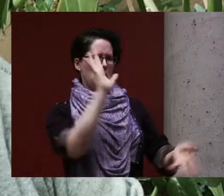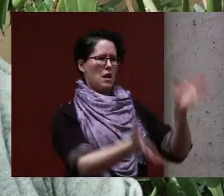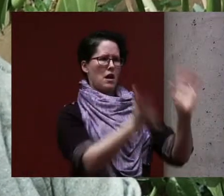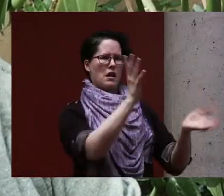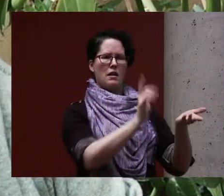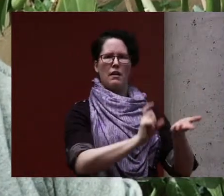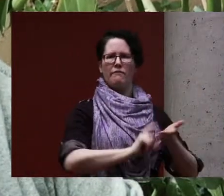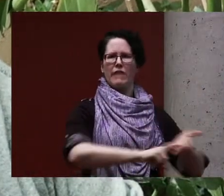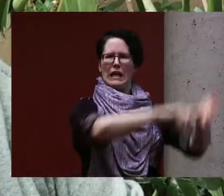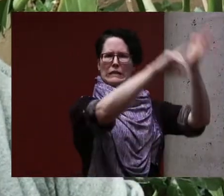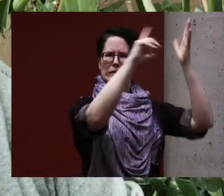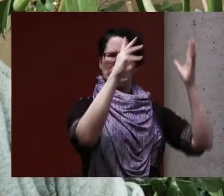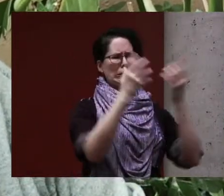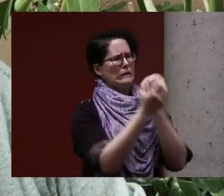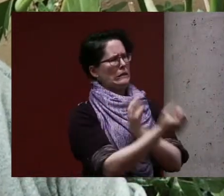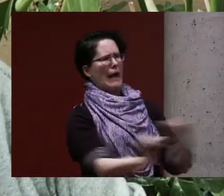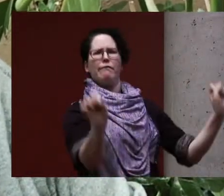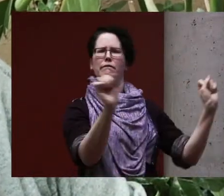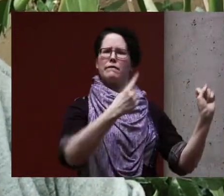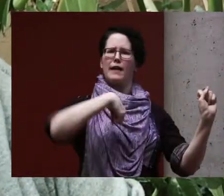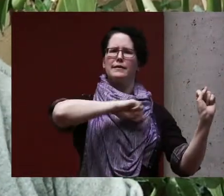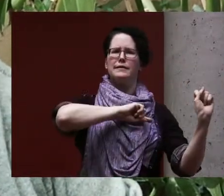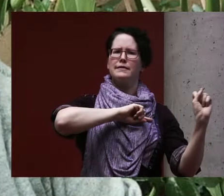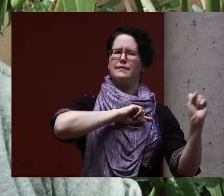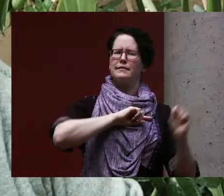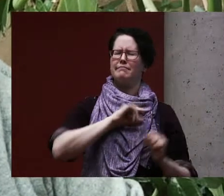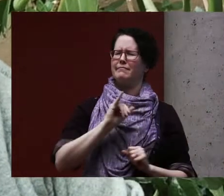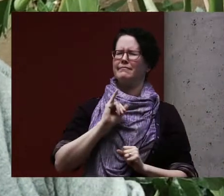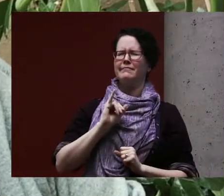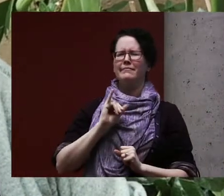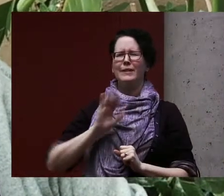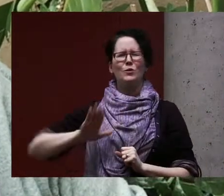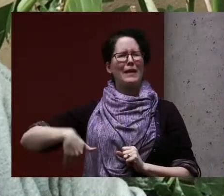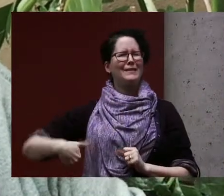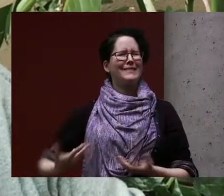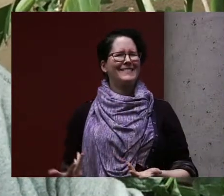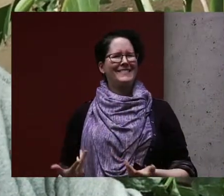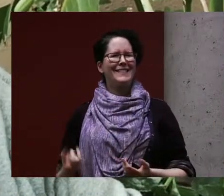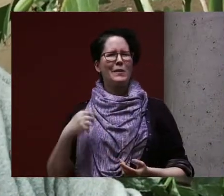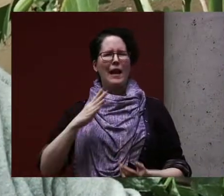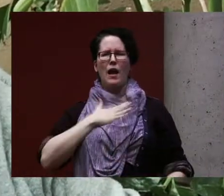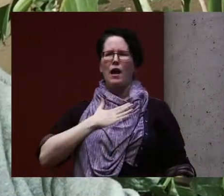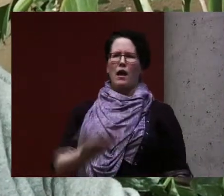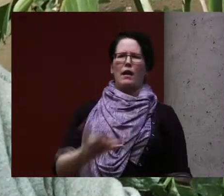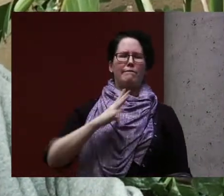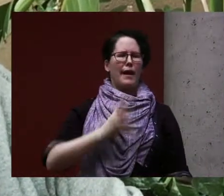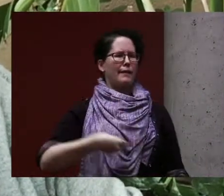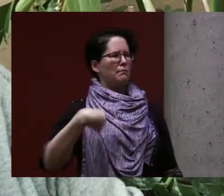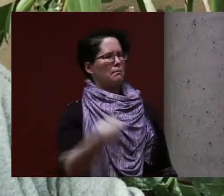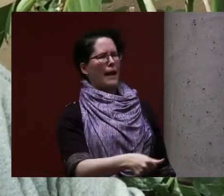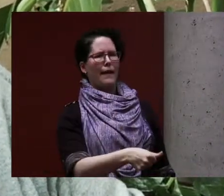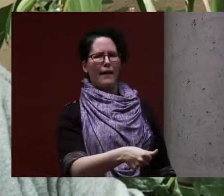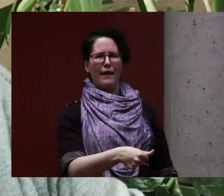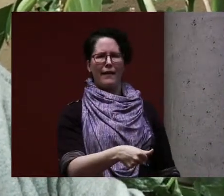in, all largesse and enlightenment, to pick up the tab for